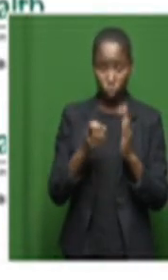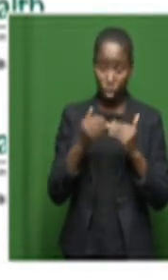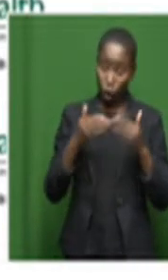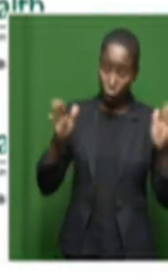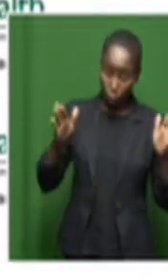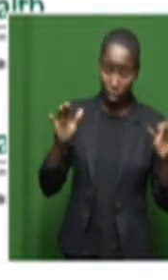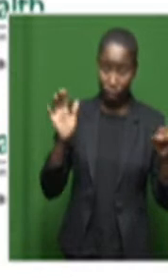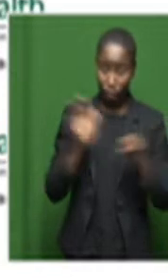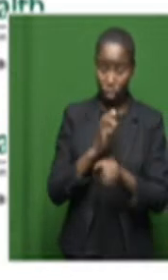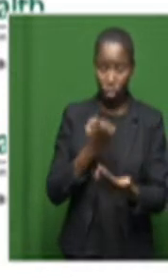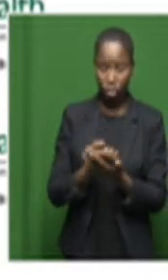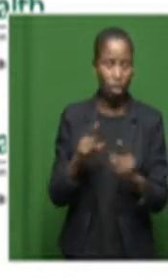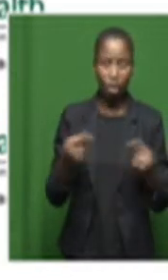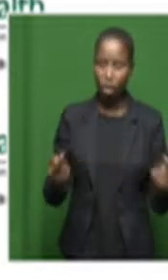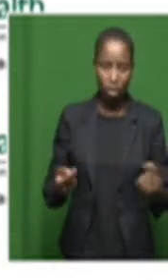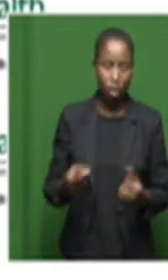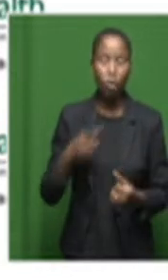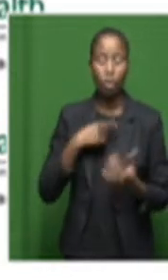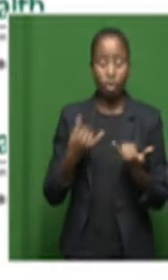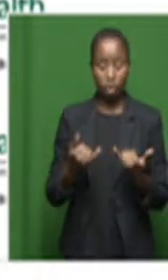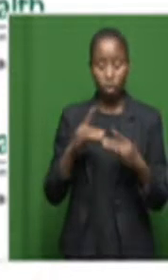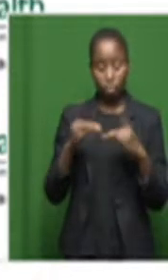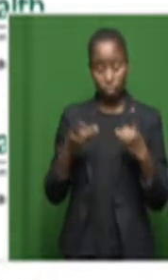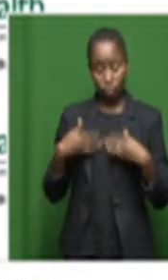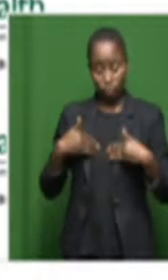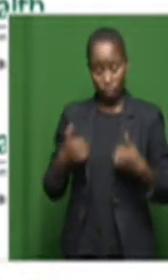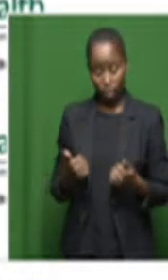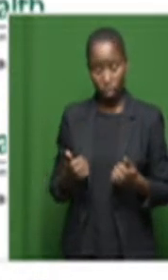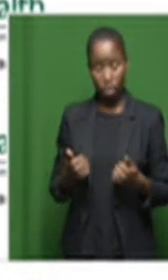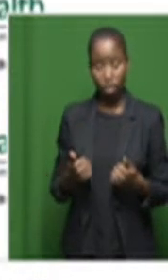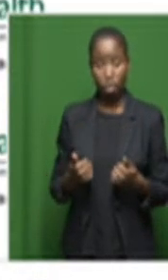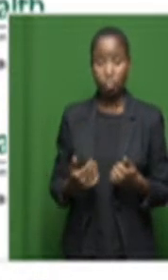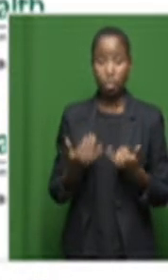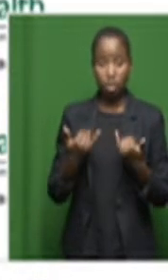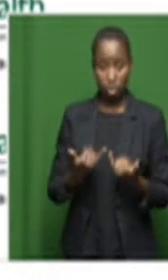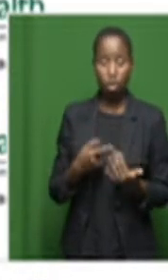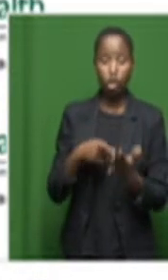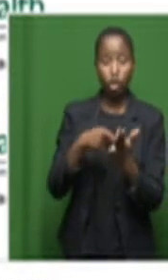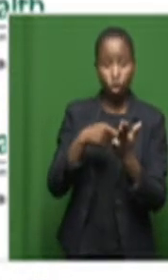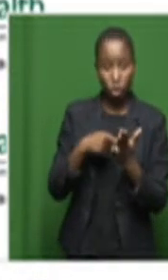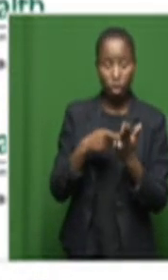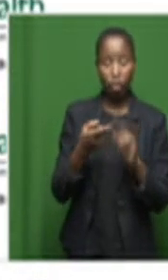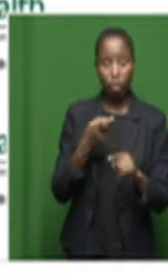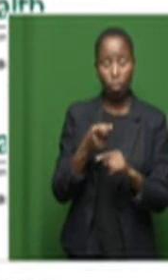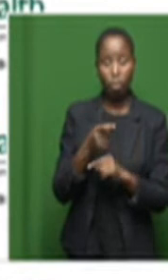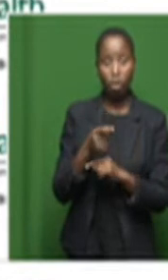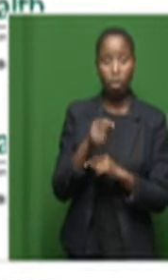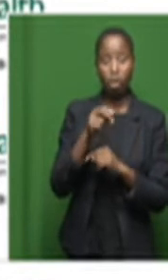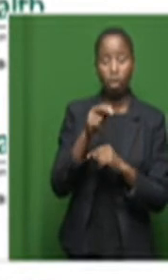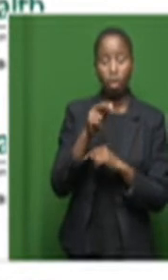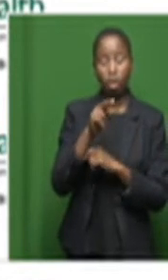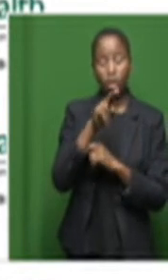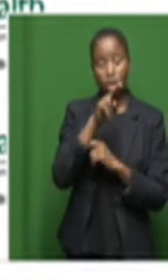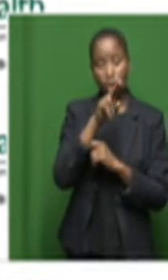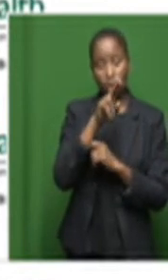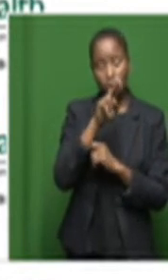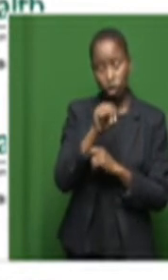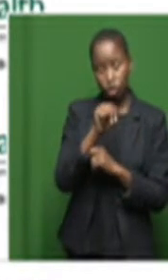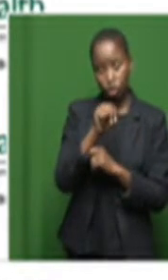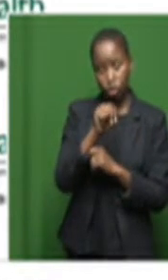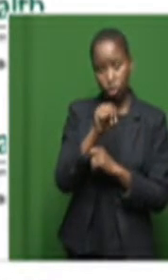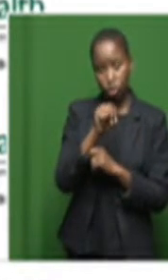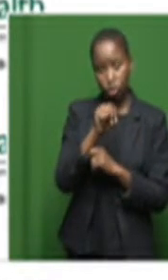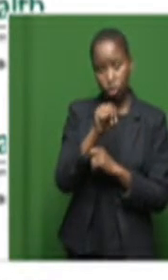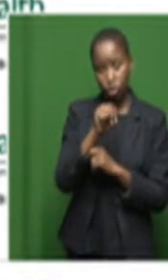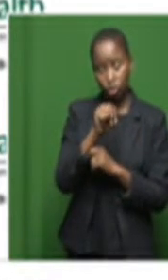a Department of Health, we will in no way be recommending to the National Coronavirus Council and to